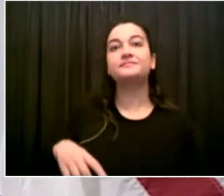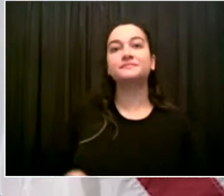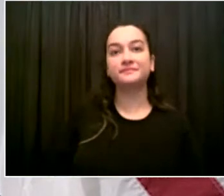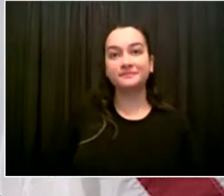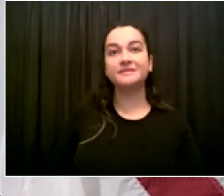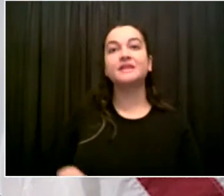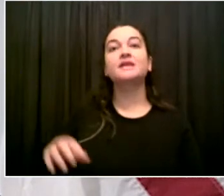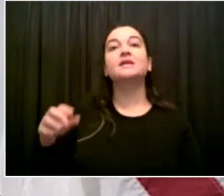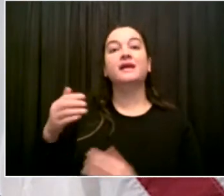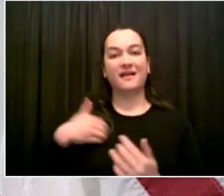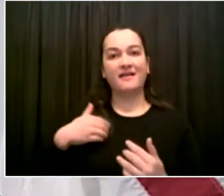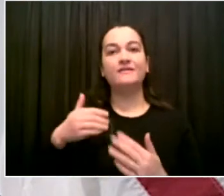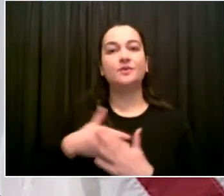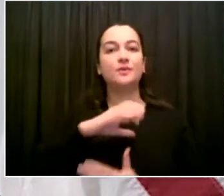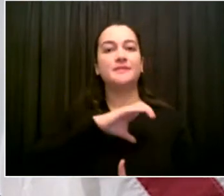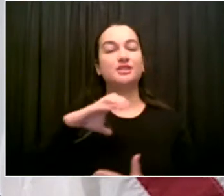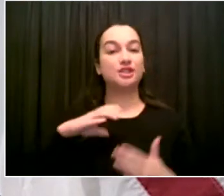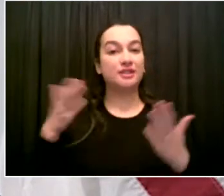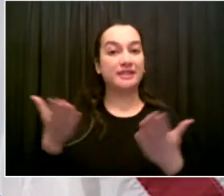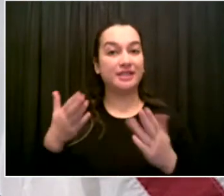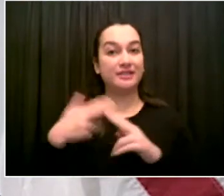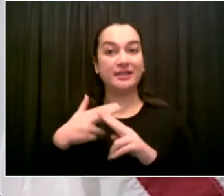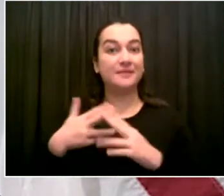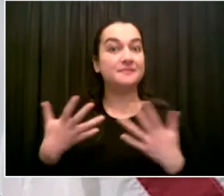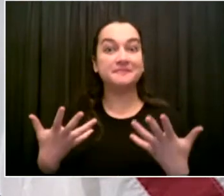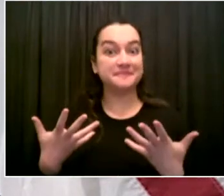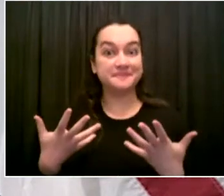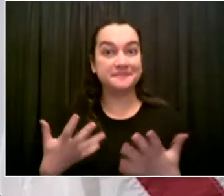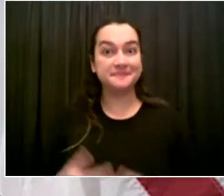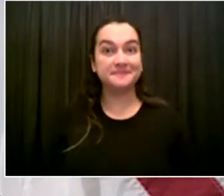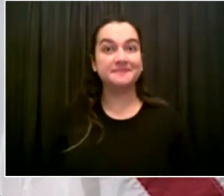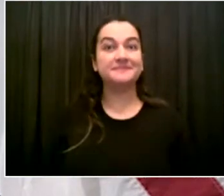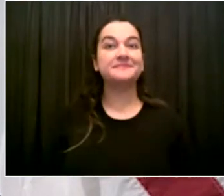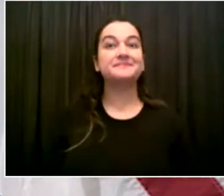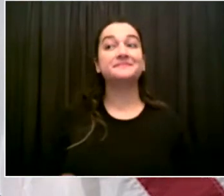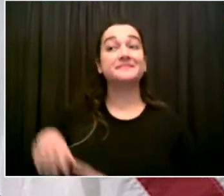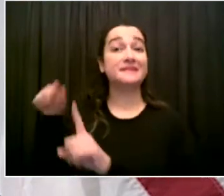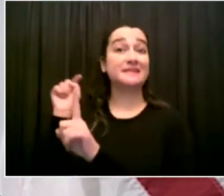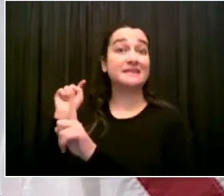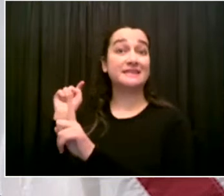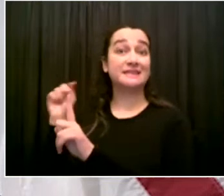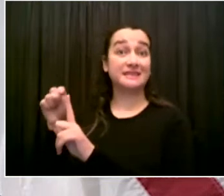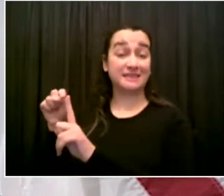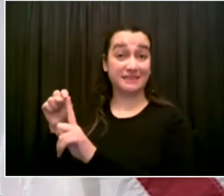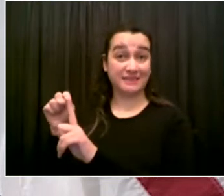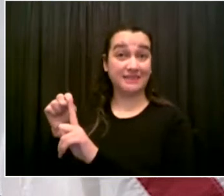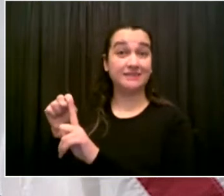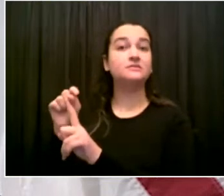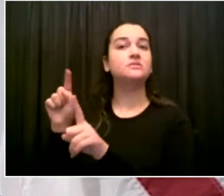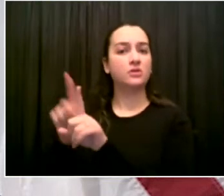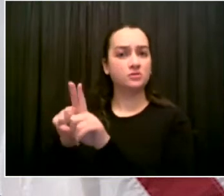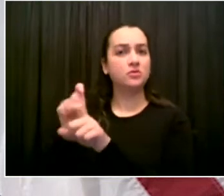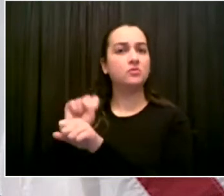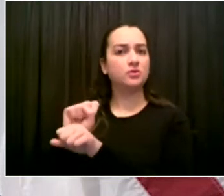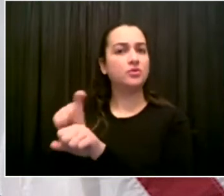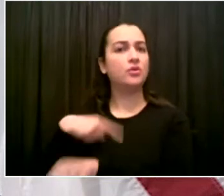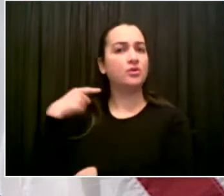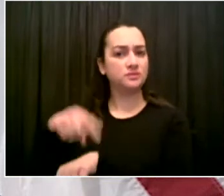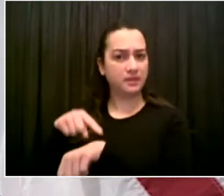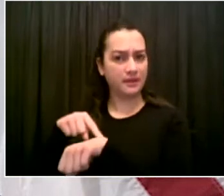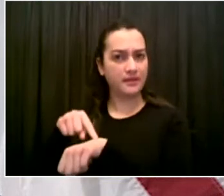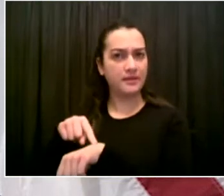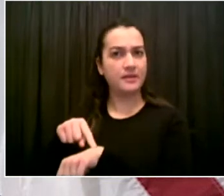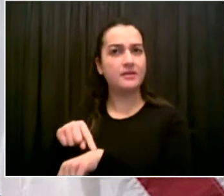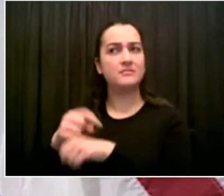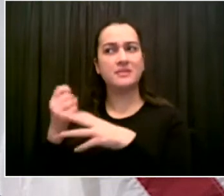Commissioner. And he is someone who has served New York City for a long time in a lot of different ways, and really has shown